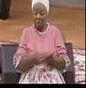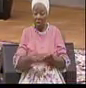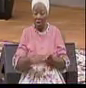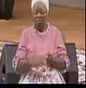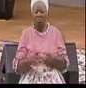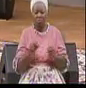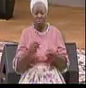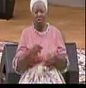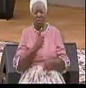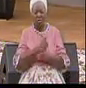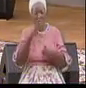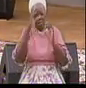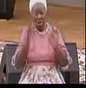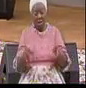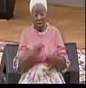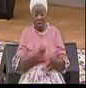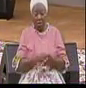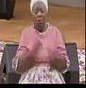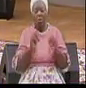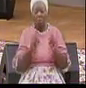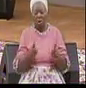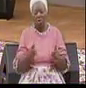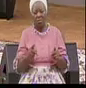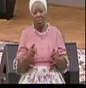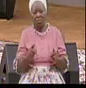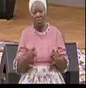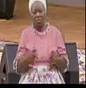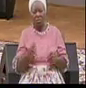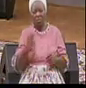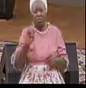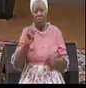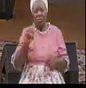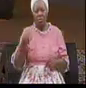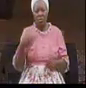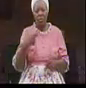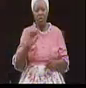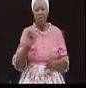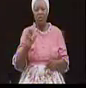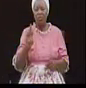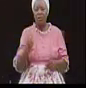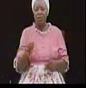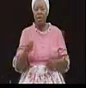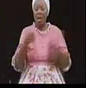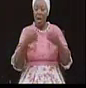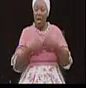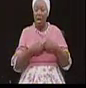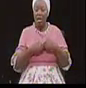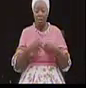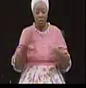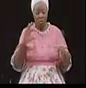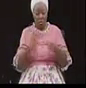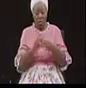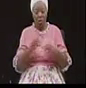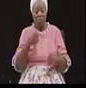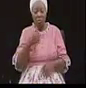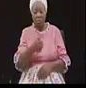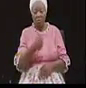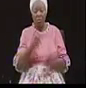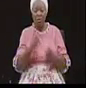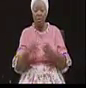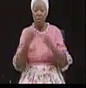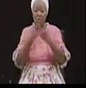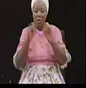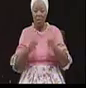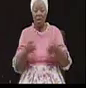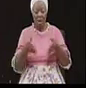intentionally? All right. Ephraim has joined himself to idols,